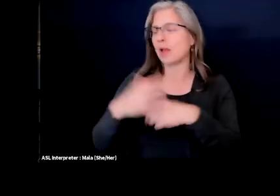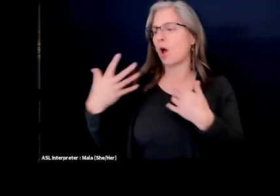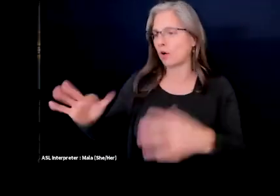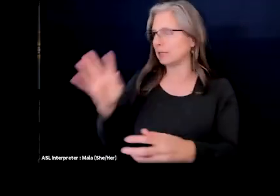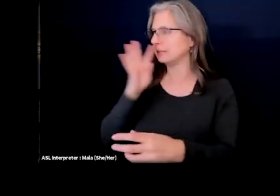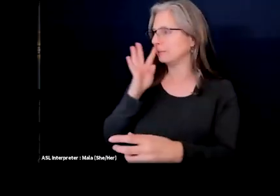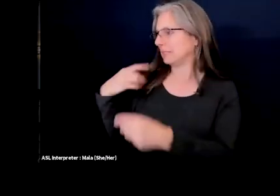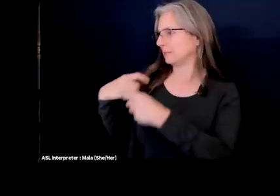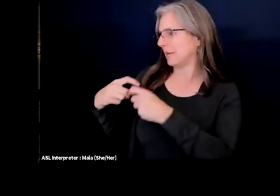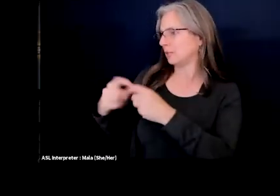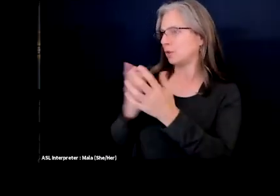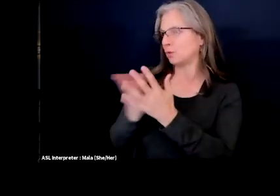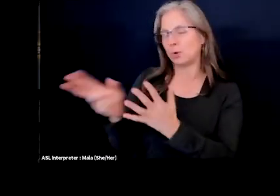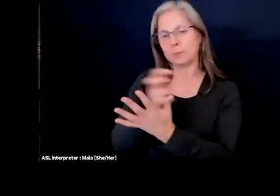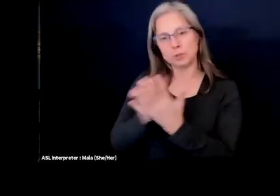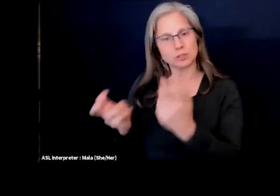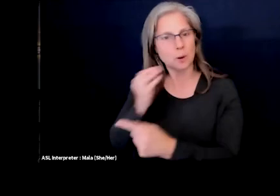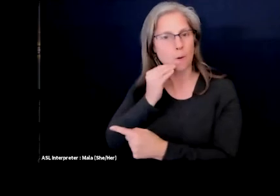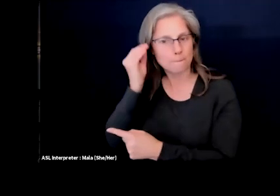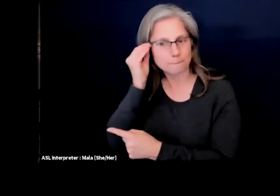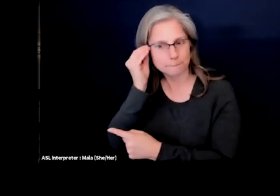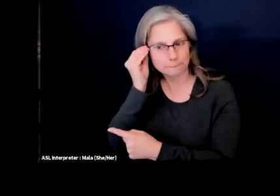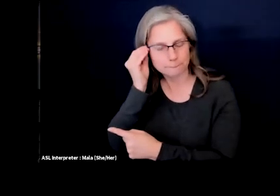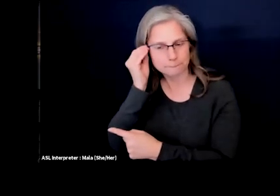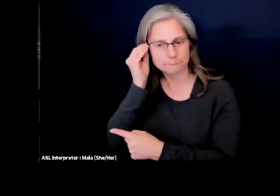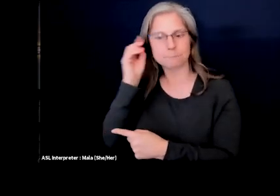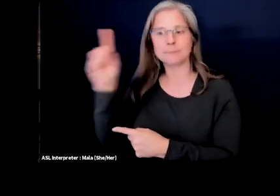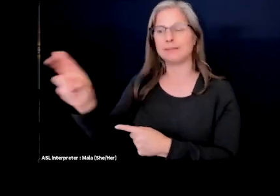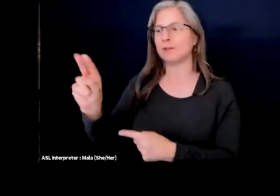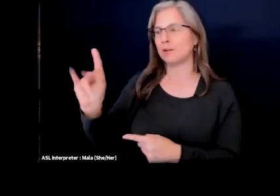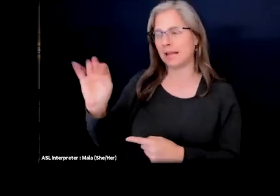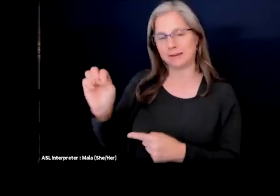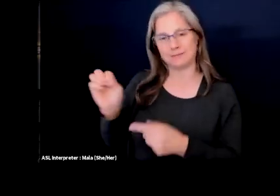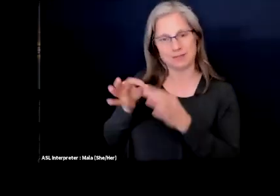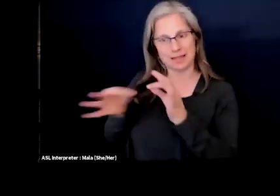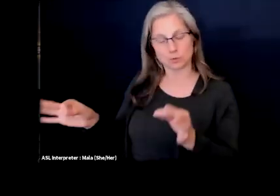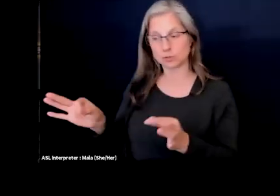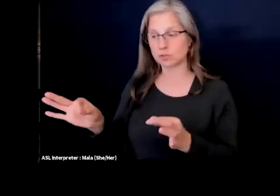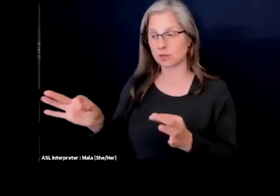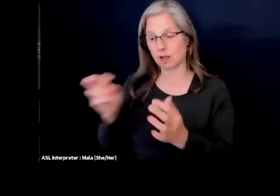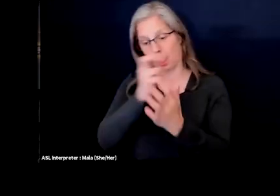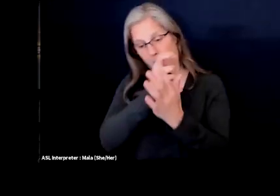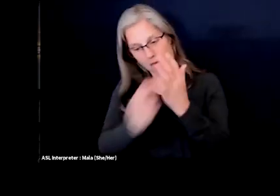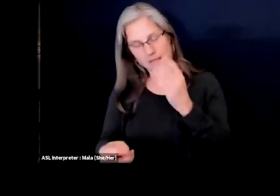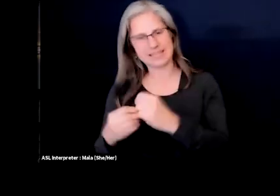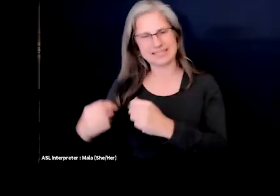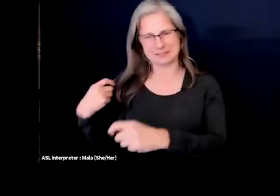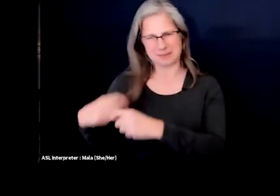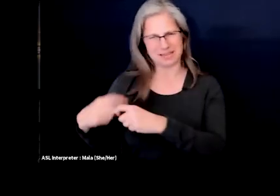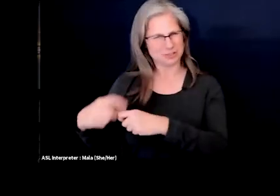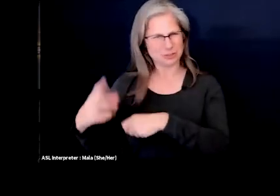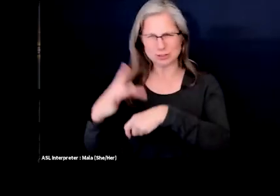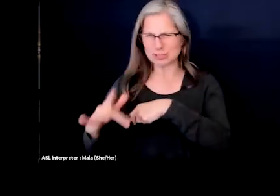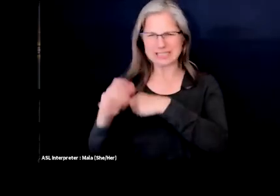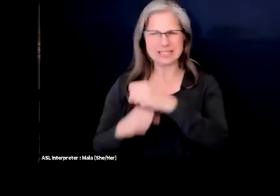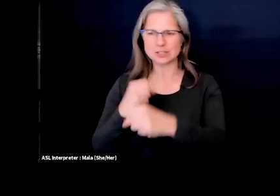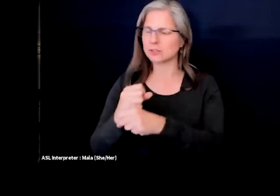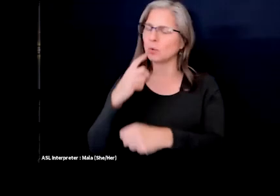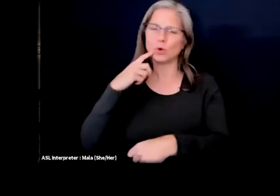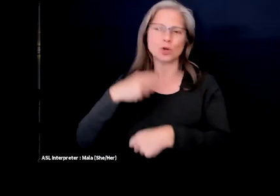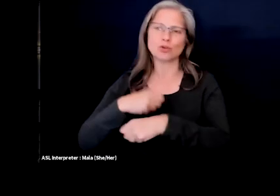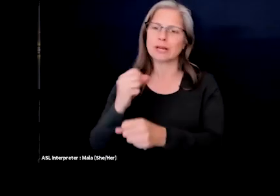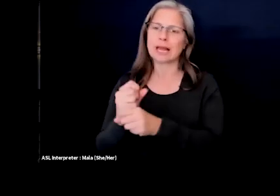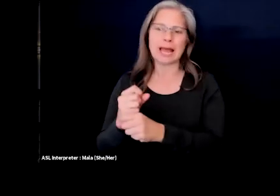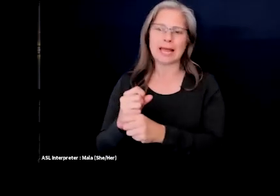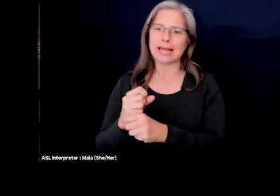Spanish through immersion at home in their native tongue. So immersing them in Spanish in early years will create an